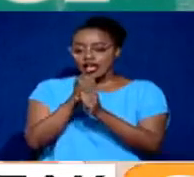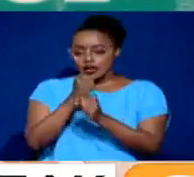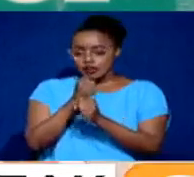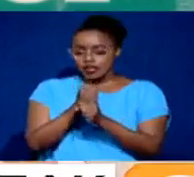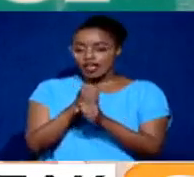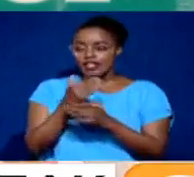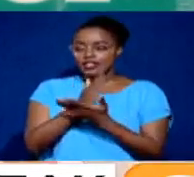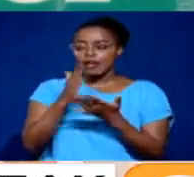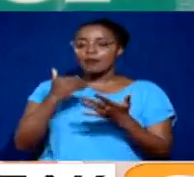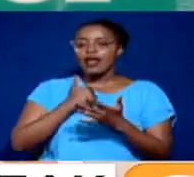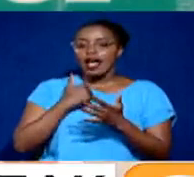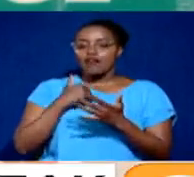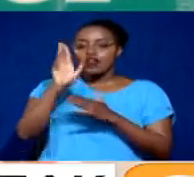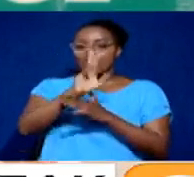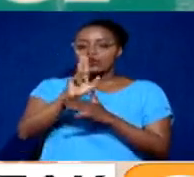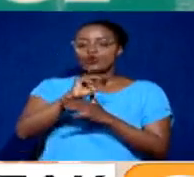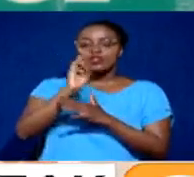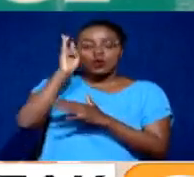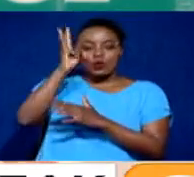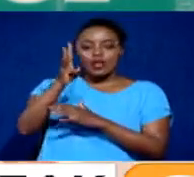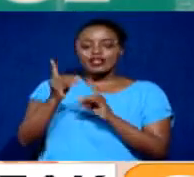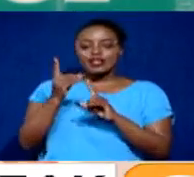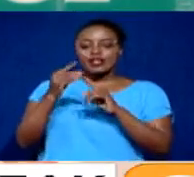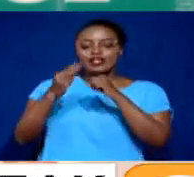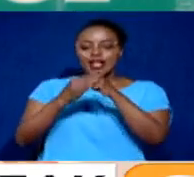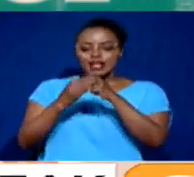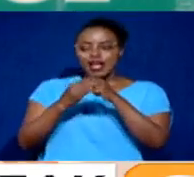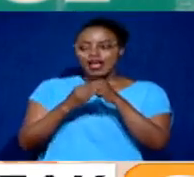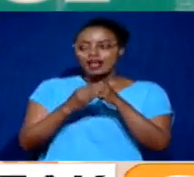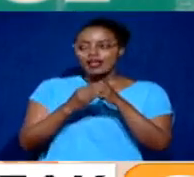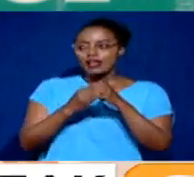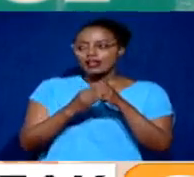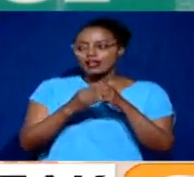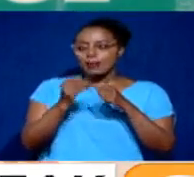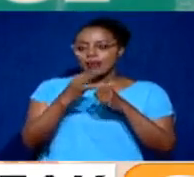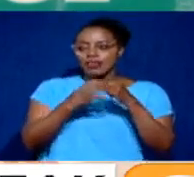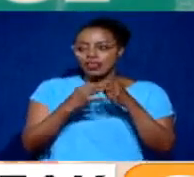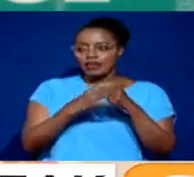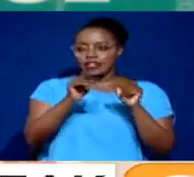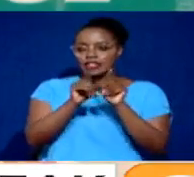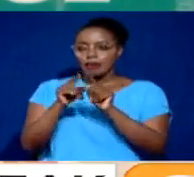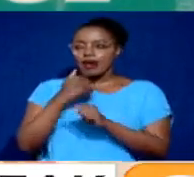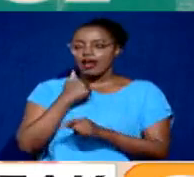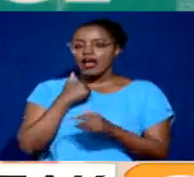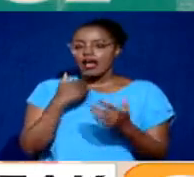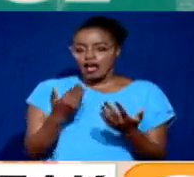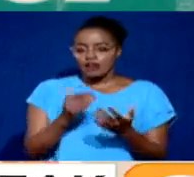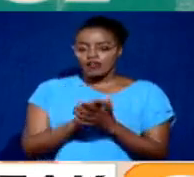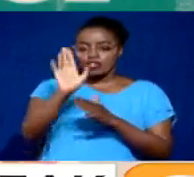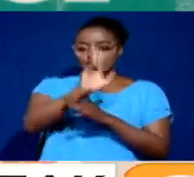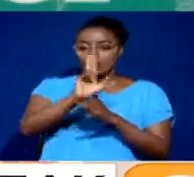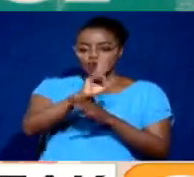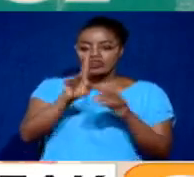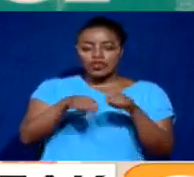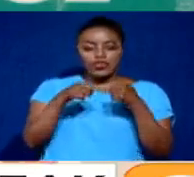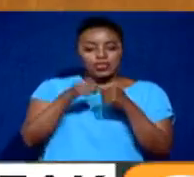that are somewhere that would be used on the 9th August to generate results that are, used to doctor